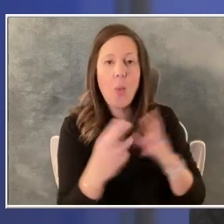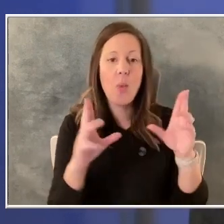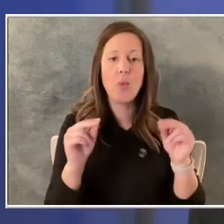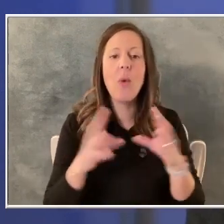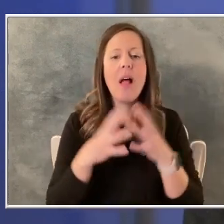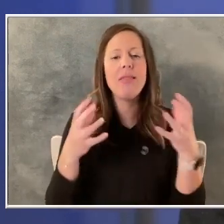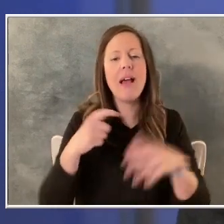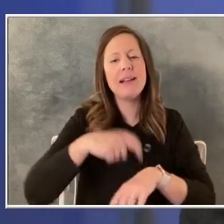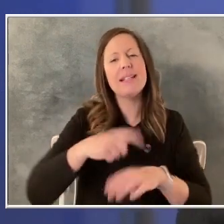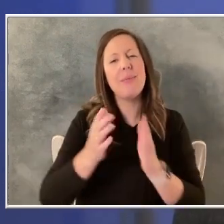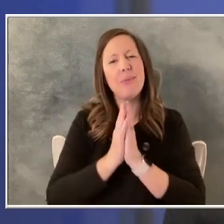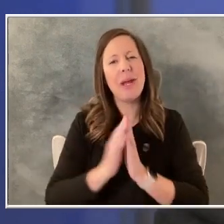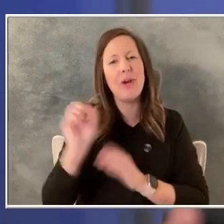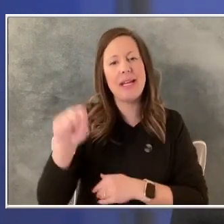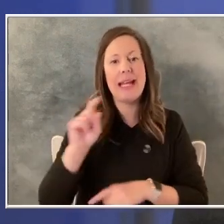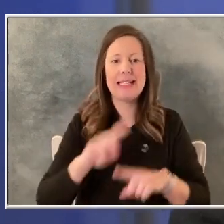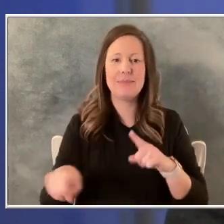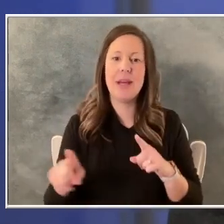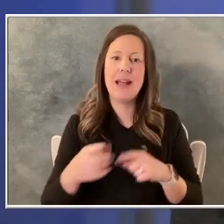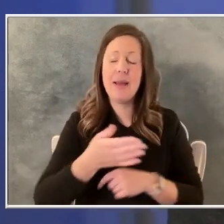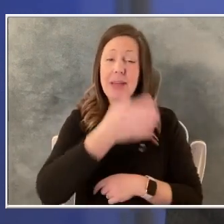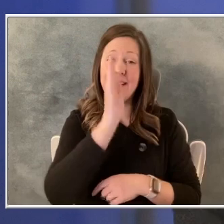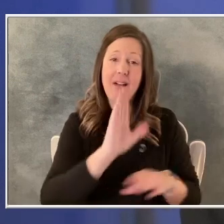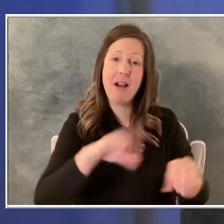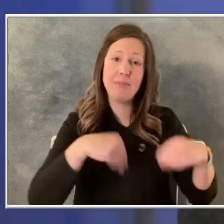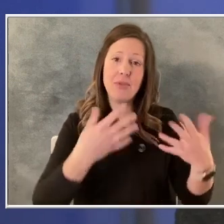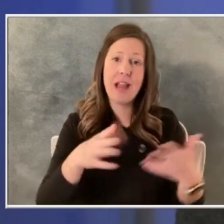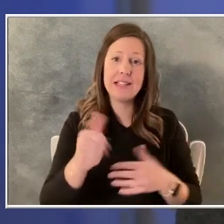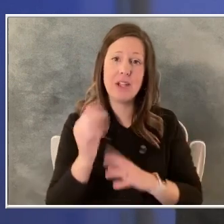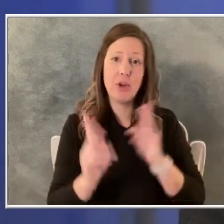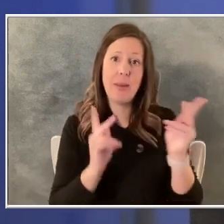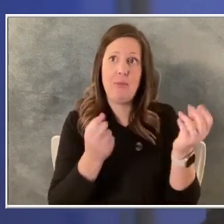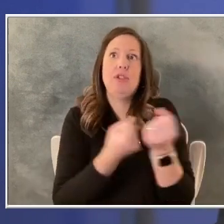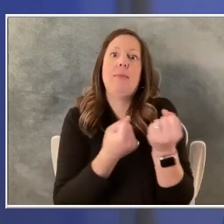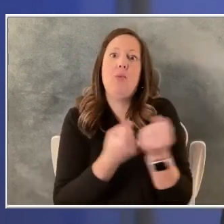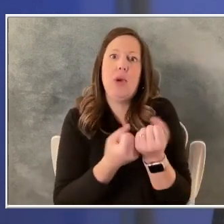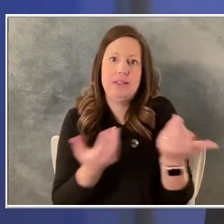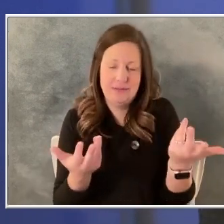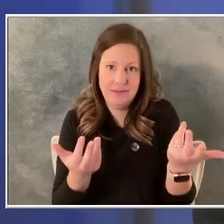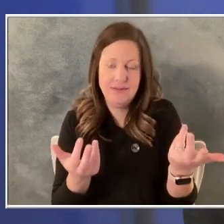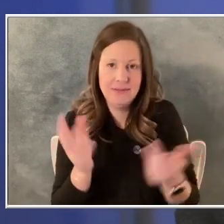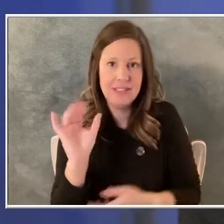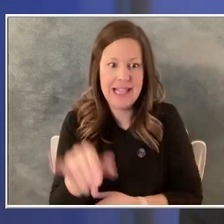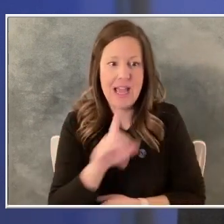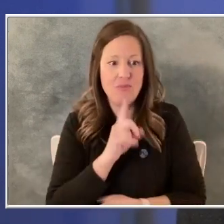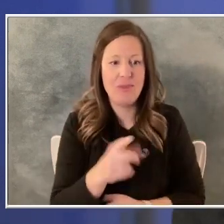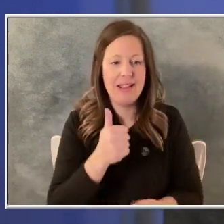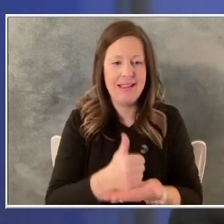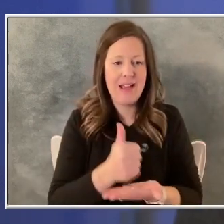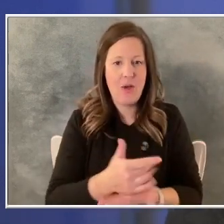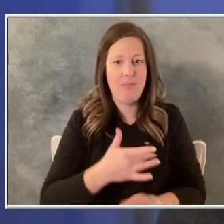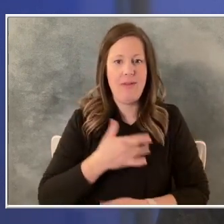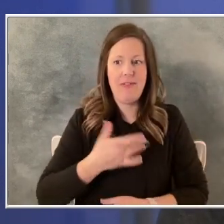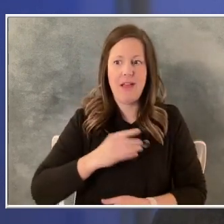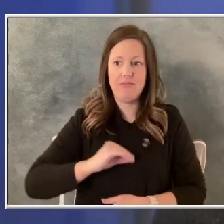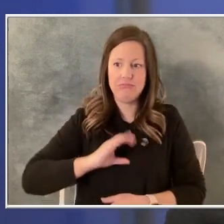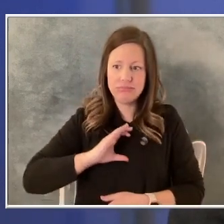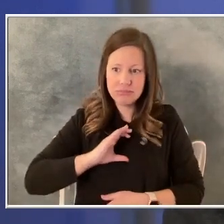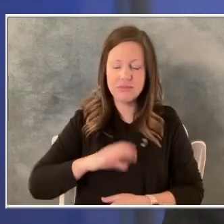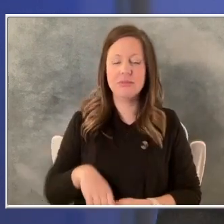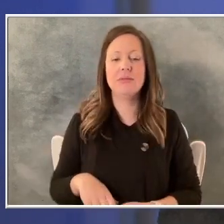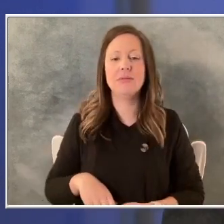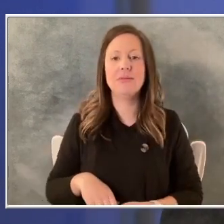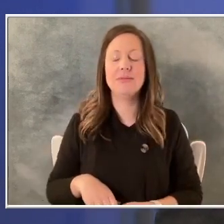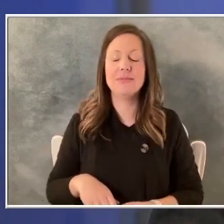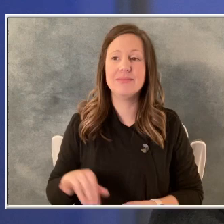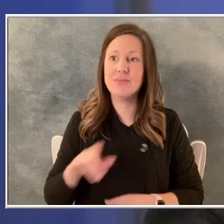even at that, God provides other people for me and that fill that gap. When I'm down, they're like, hey, come on, I went